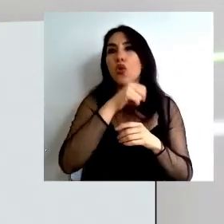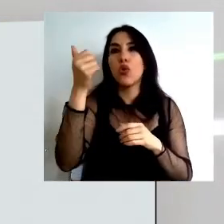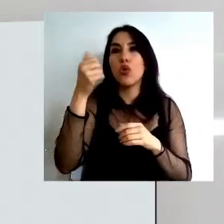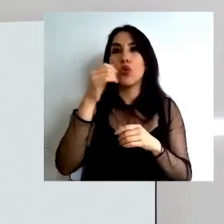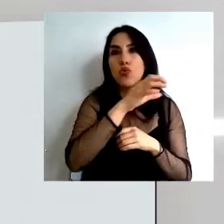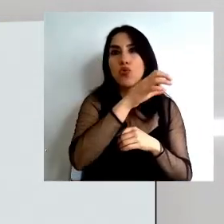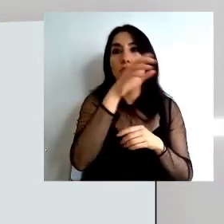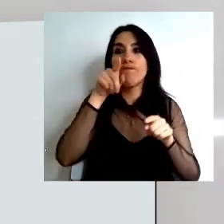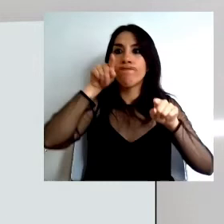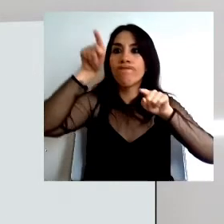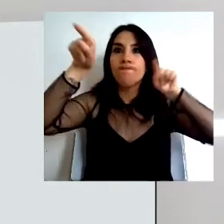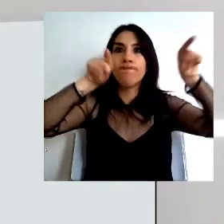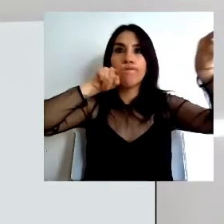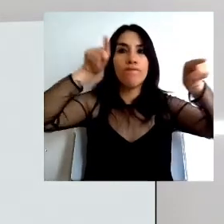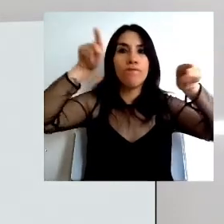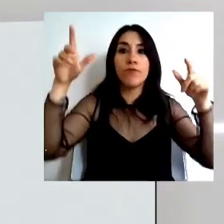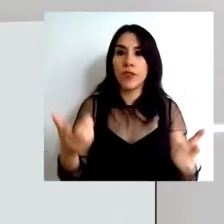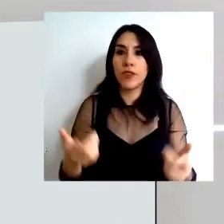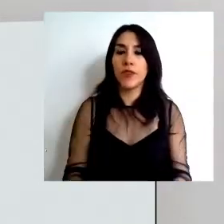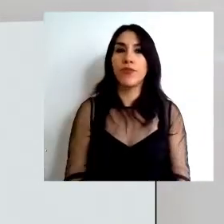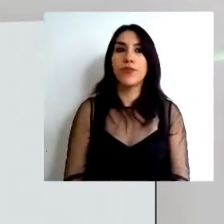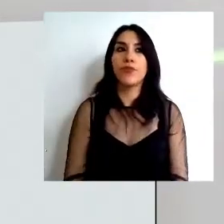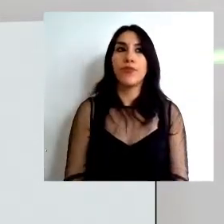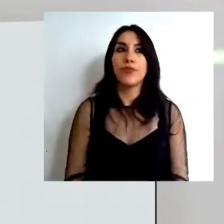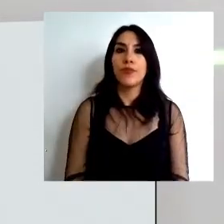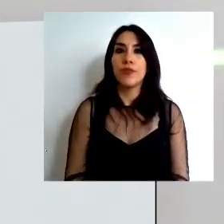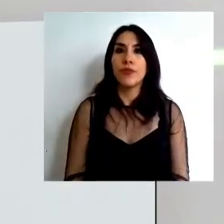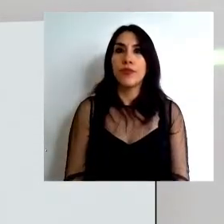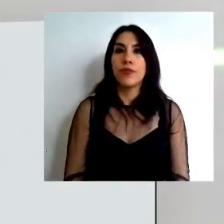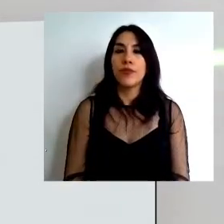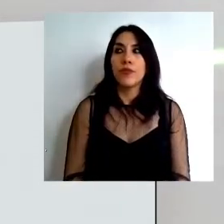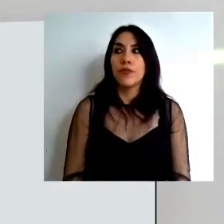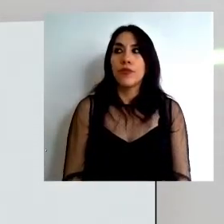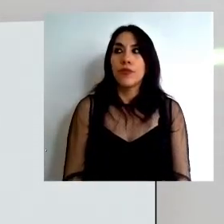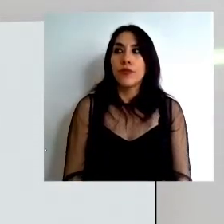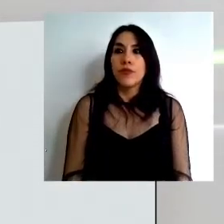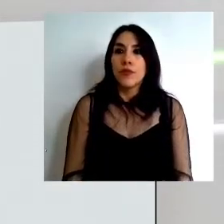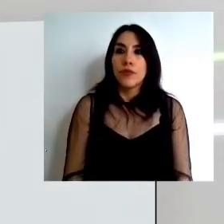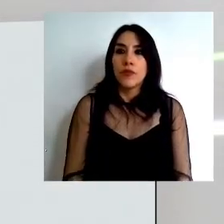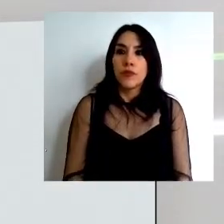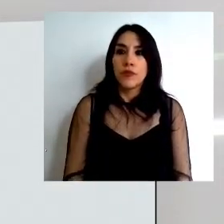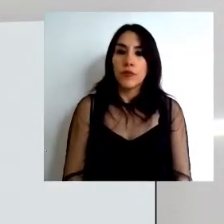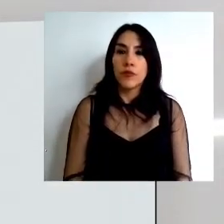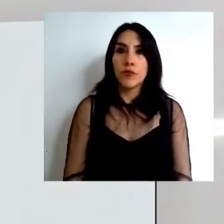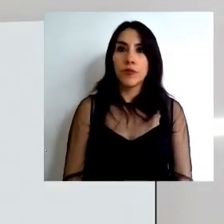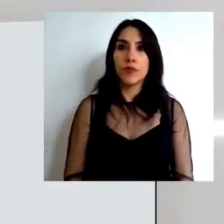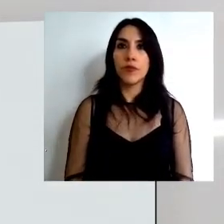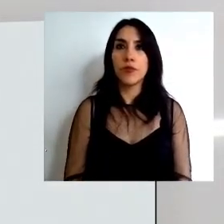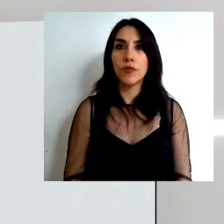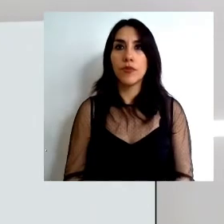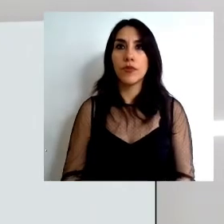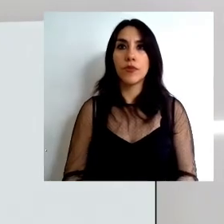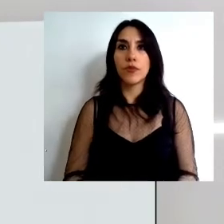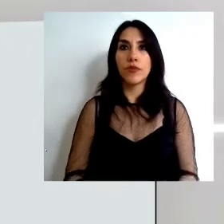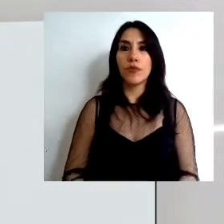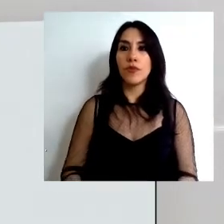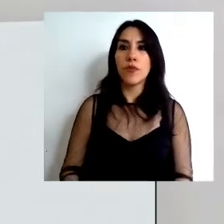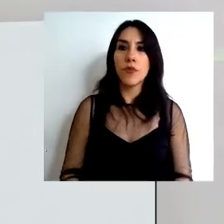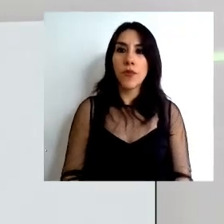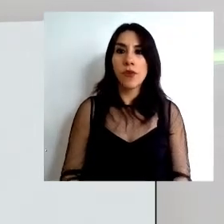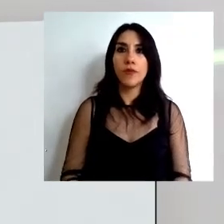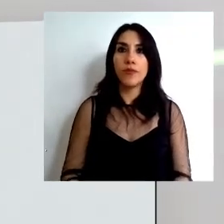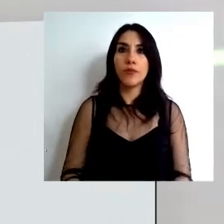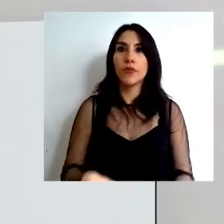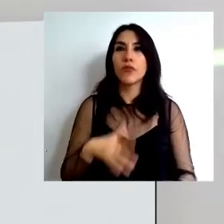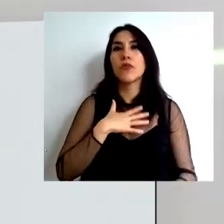manual simplification we look again and search again for experts in these